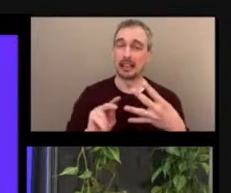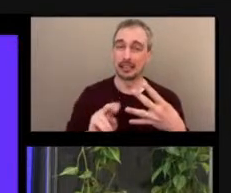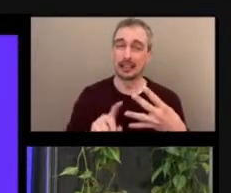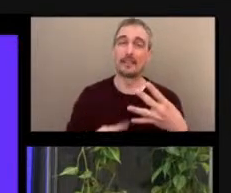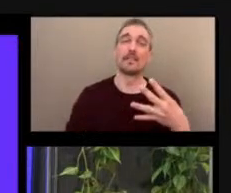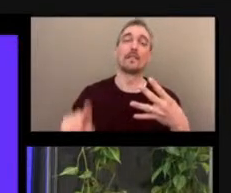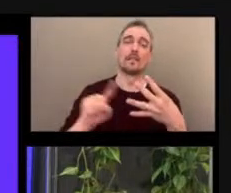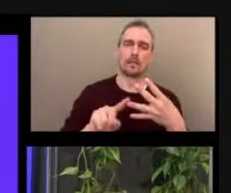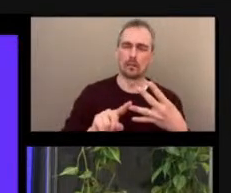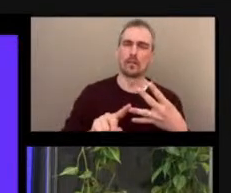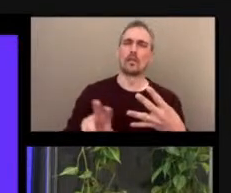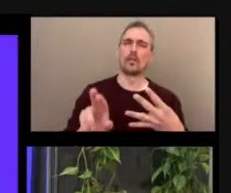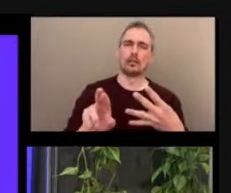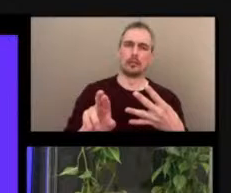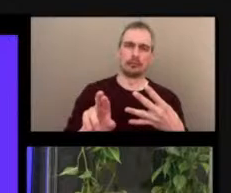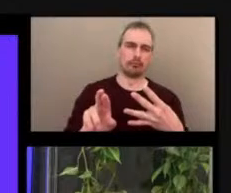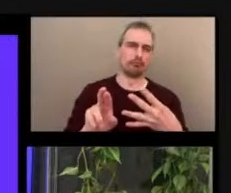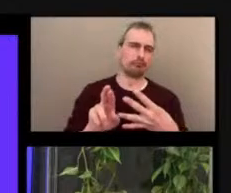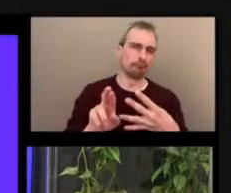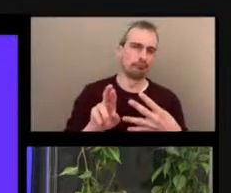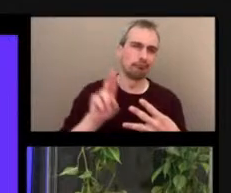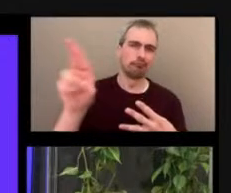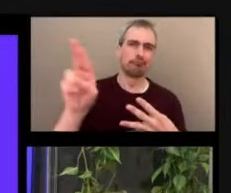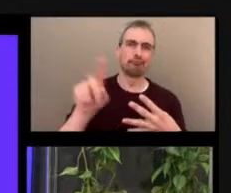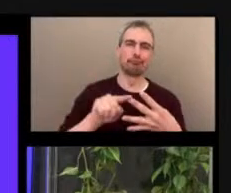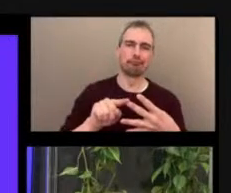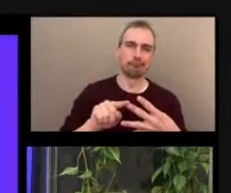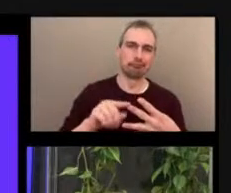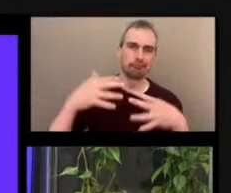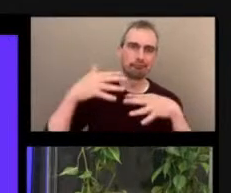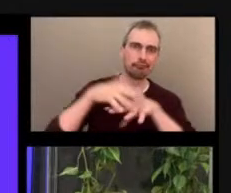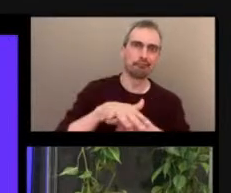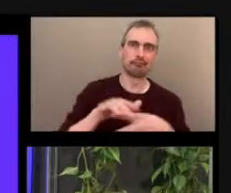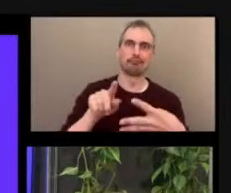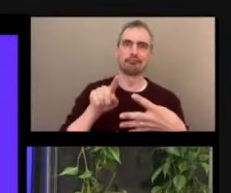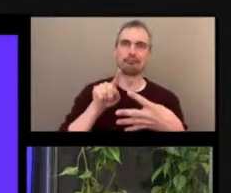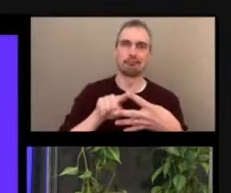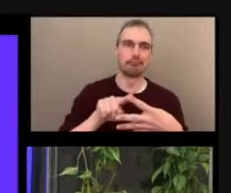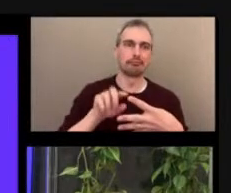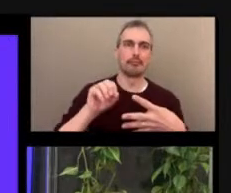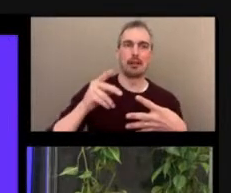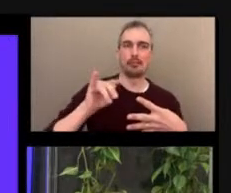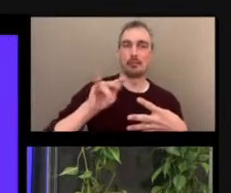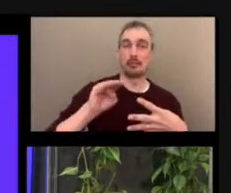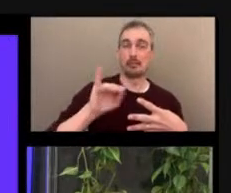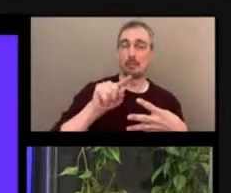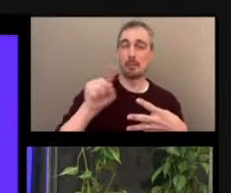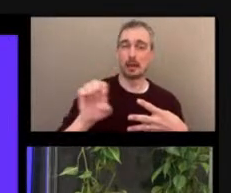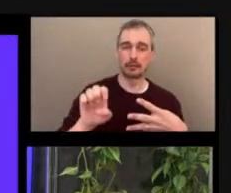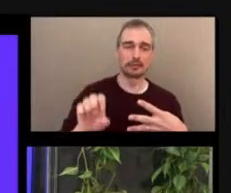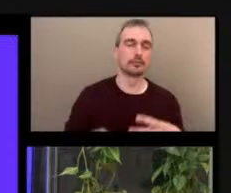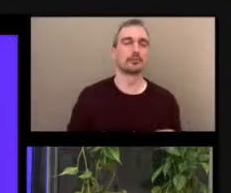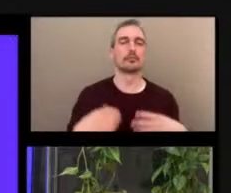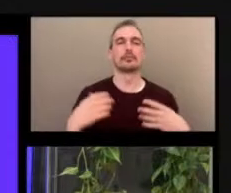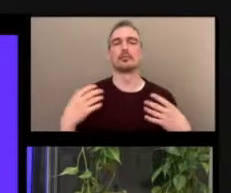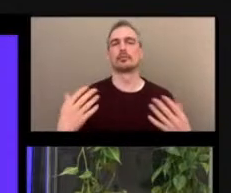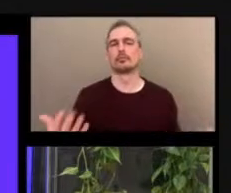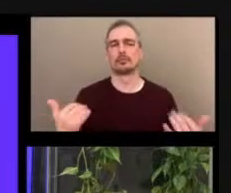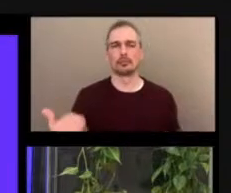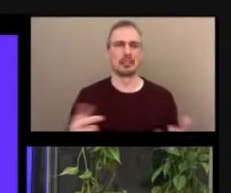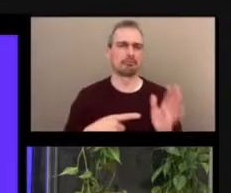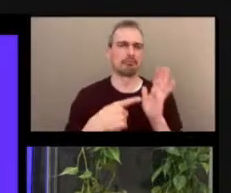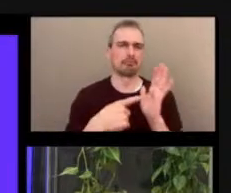An example, dimension, ICT development lifecycle, category, user research, proof